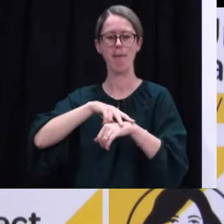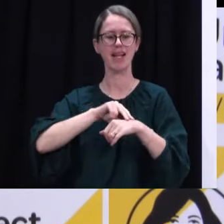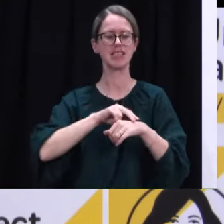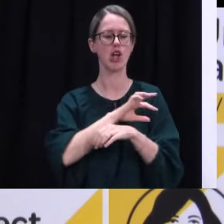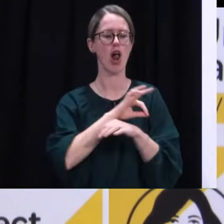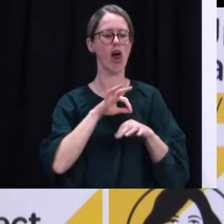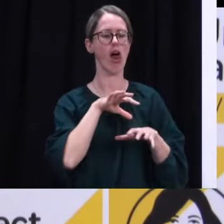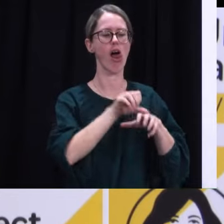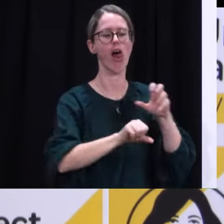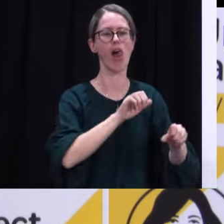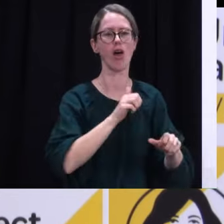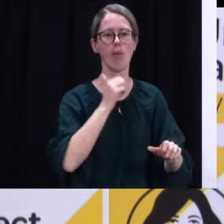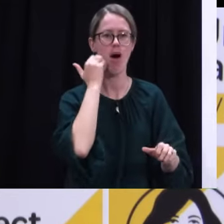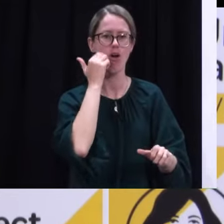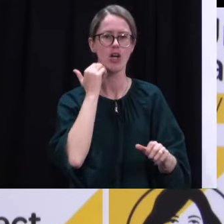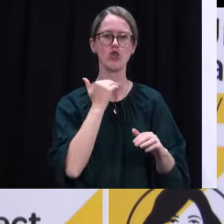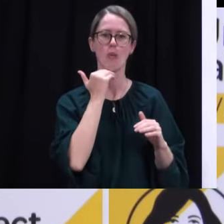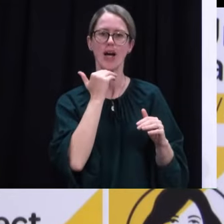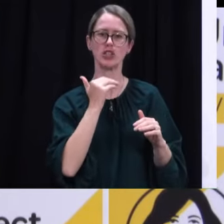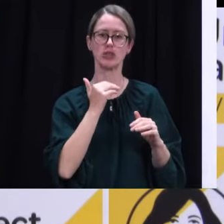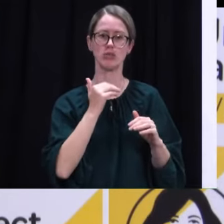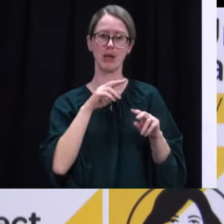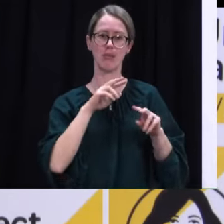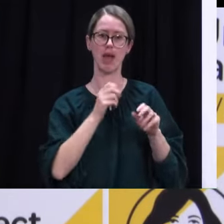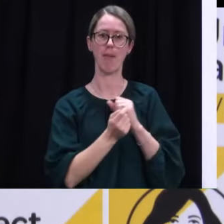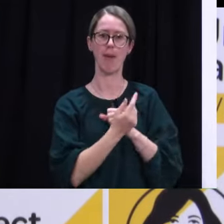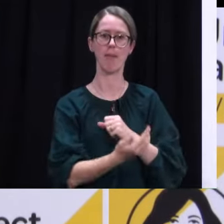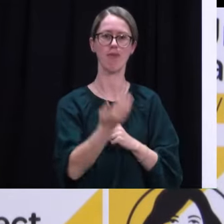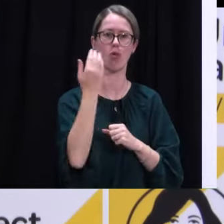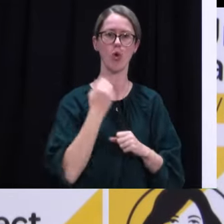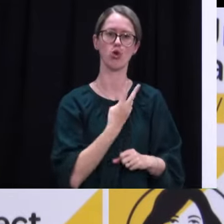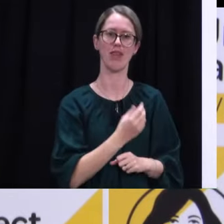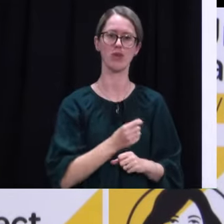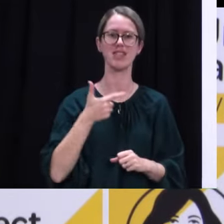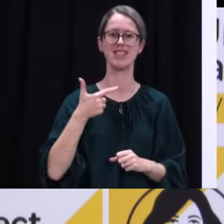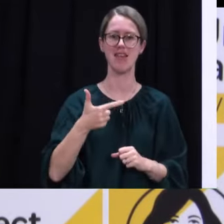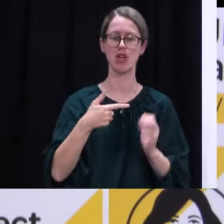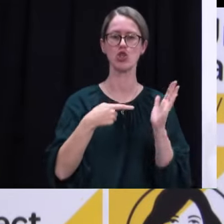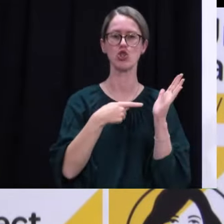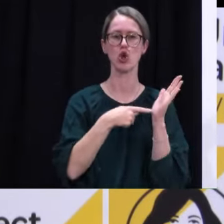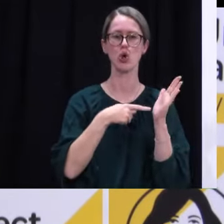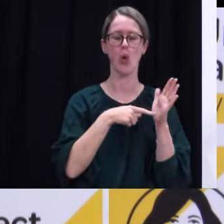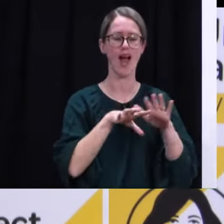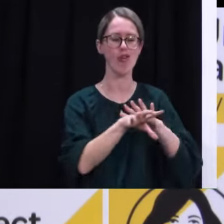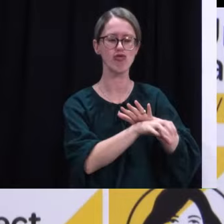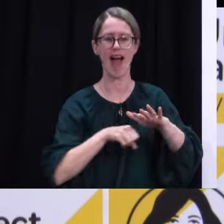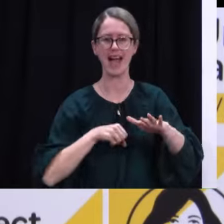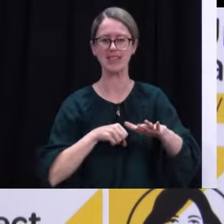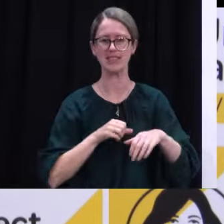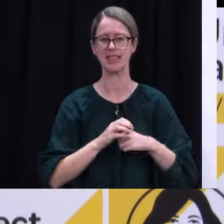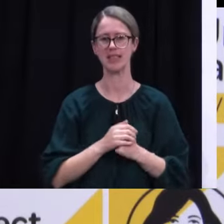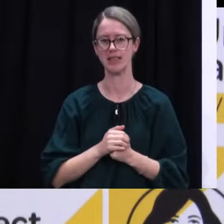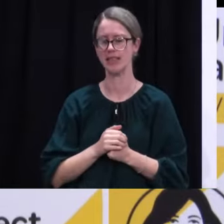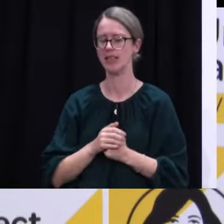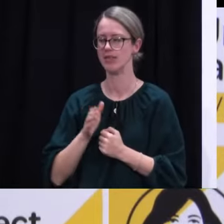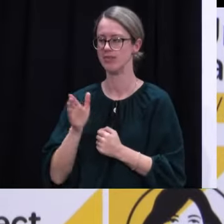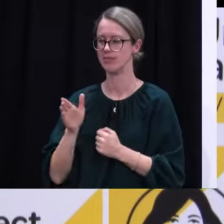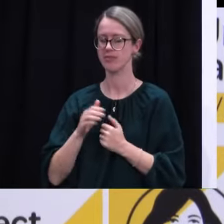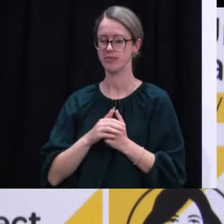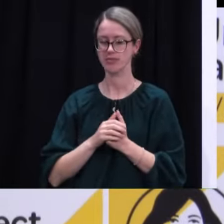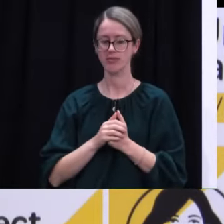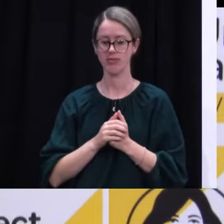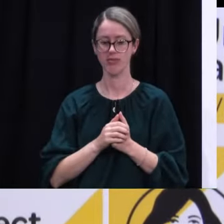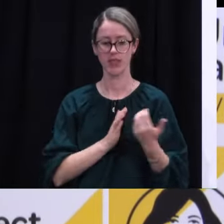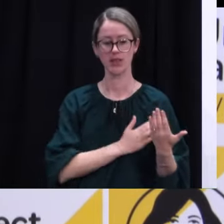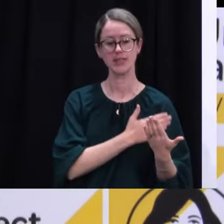-surveillance of Māori, as seen in the 2007 tukui rates? Well, actually, these are things that, you know, all of it's not just up to submitters to ensure